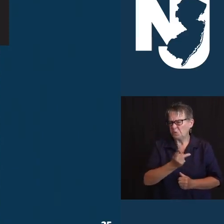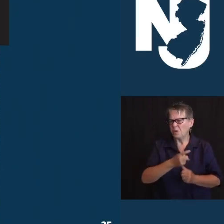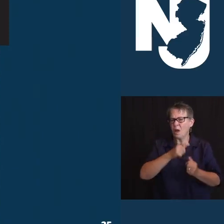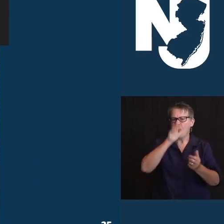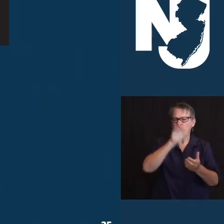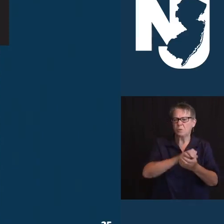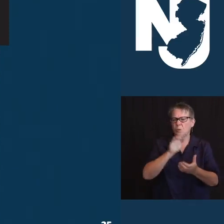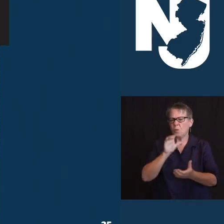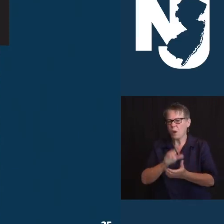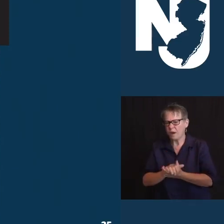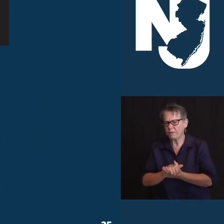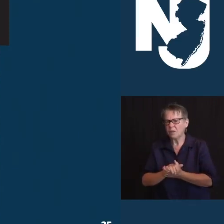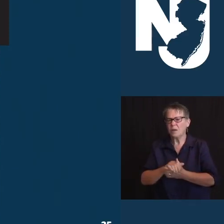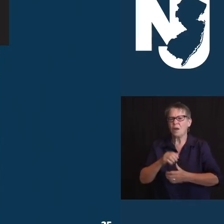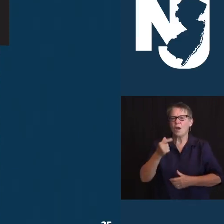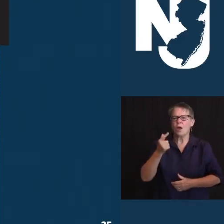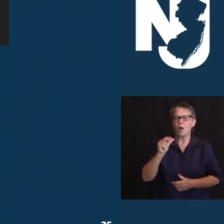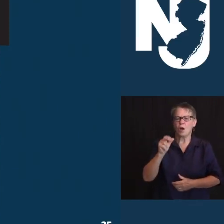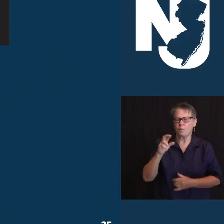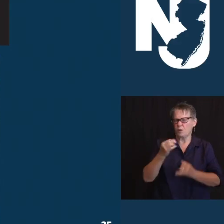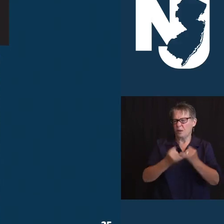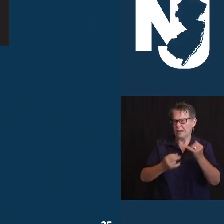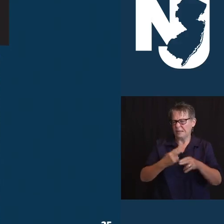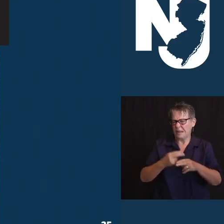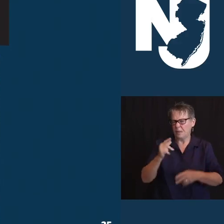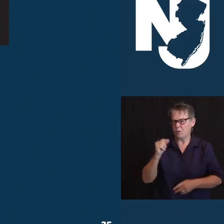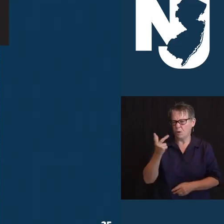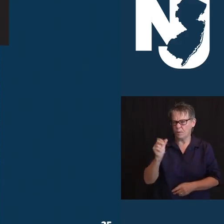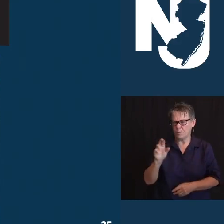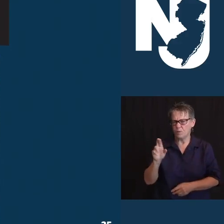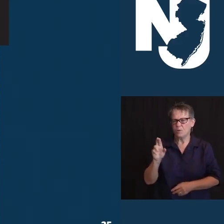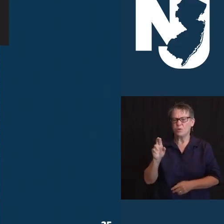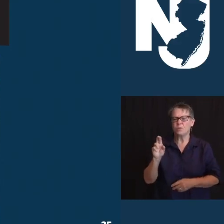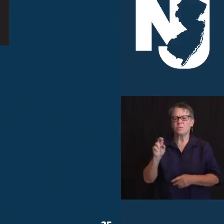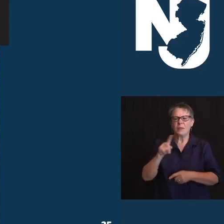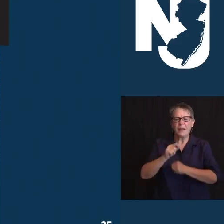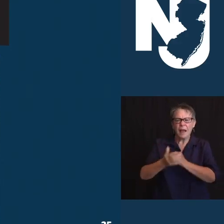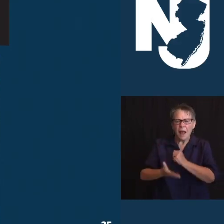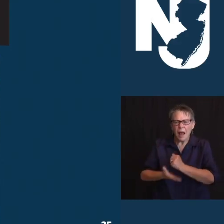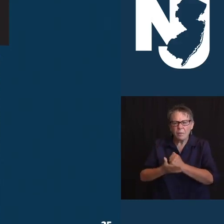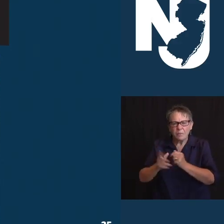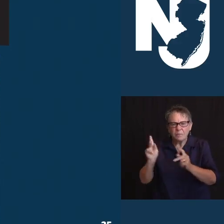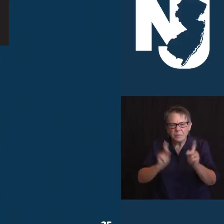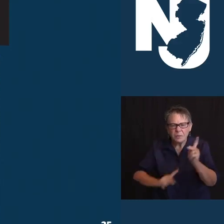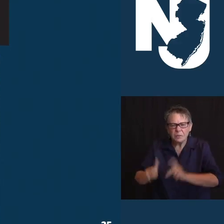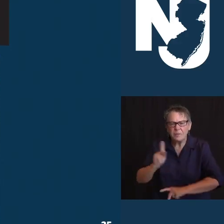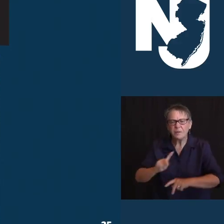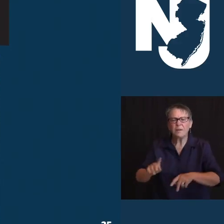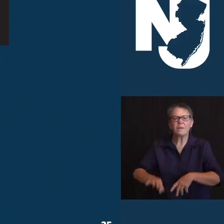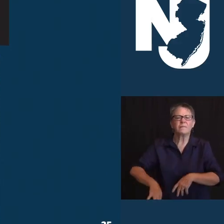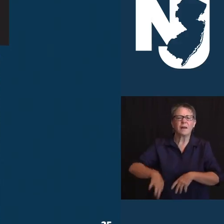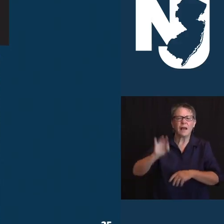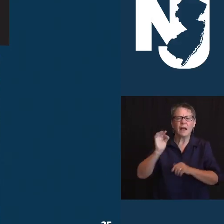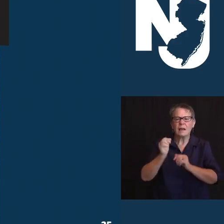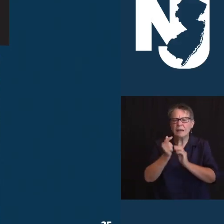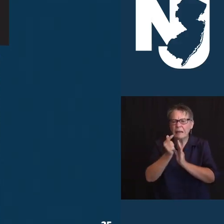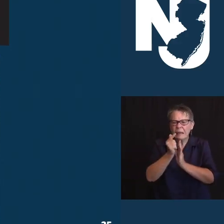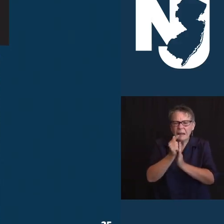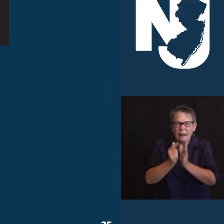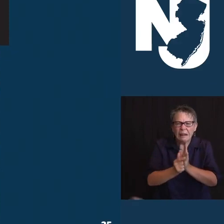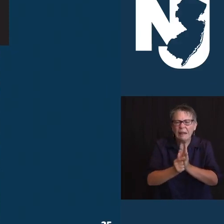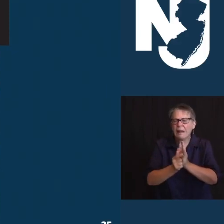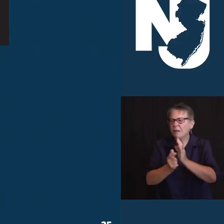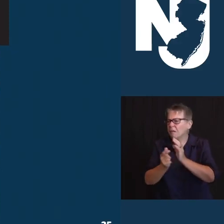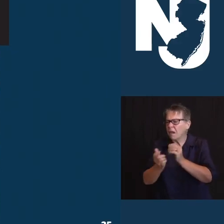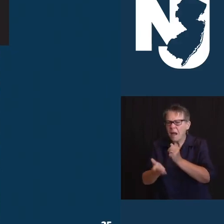companies and institutions and nonprofits find the legal talent they need for their in-house legal departments. As Mary Claire reminded me, they are